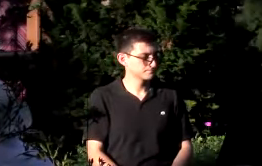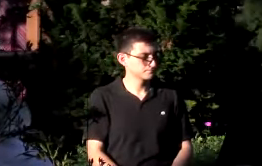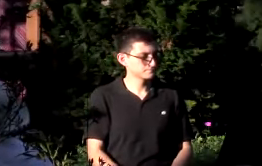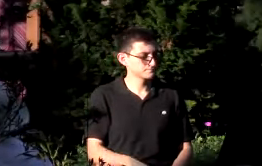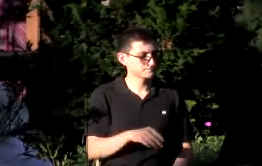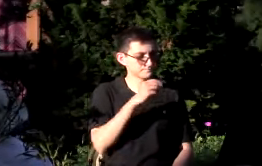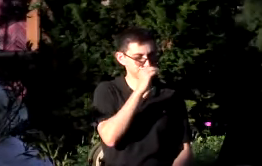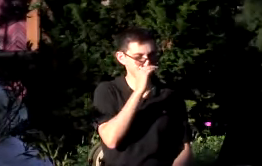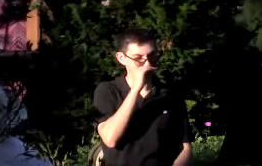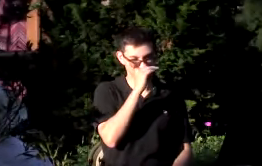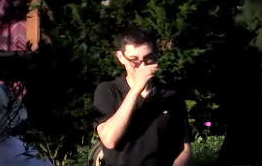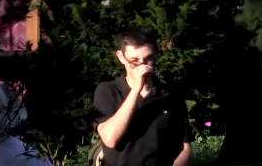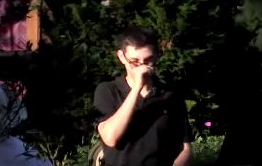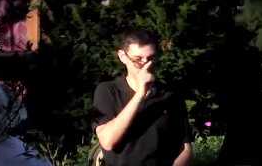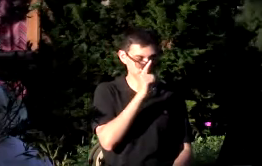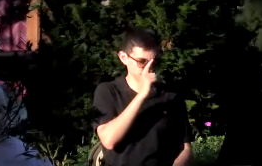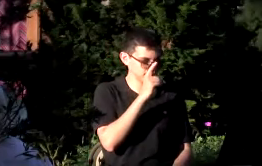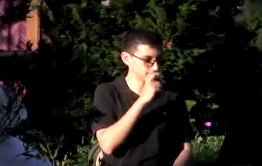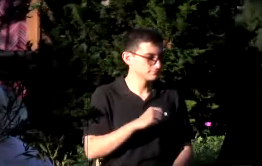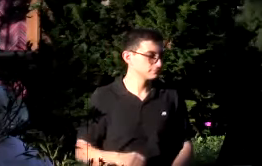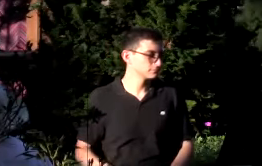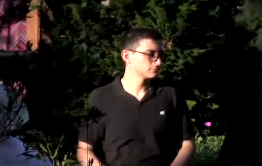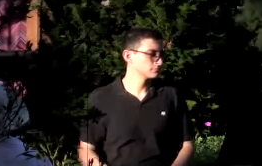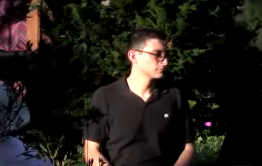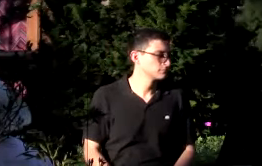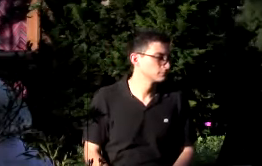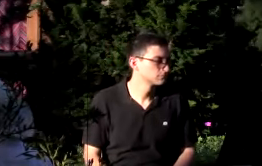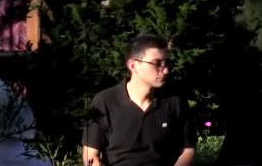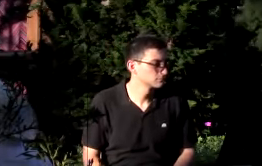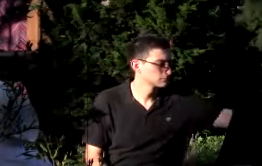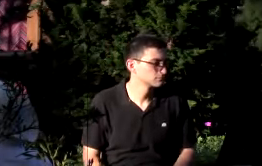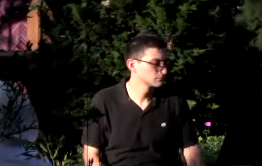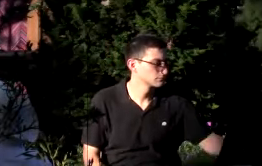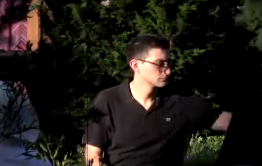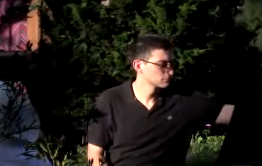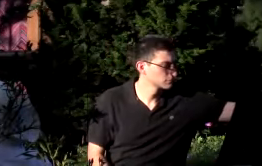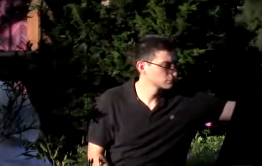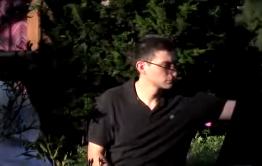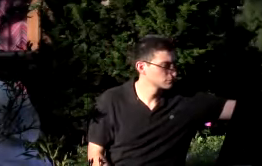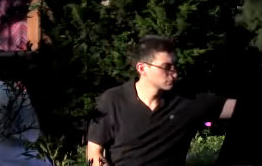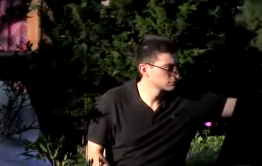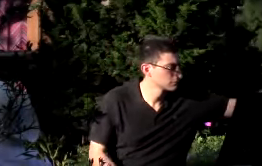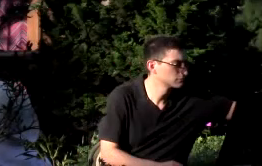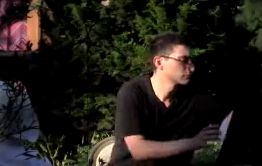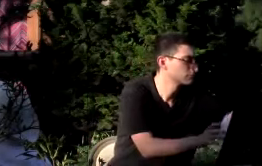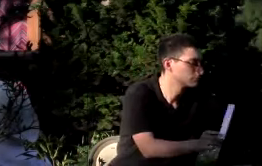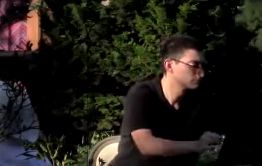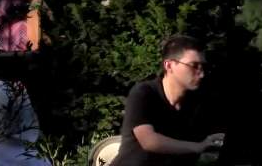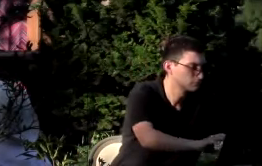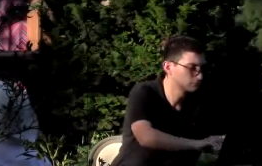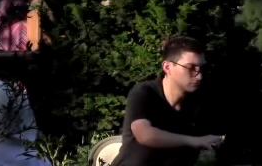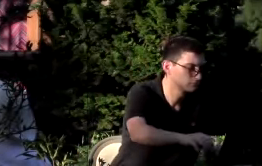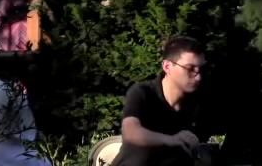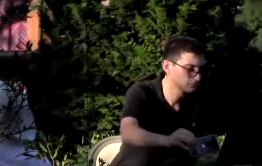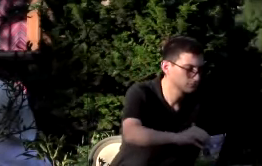ha-Shabbat. Ratzei Adonai Eloheinu be'amcha Yisrael, utefilatam be'ahavatikabel,